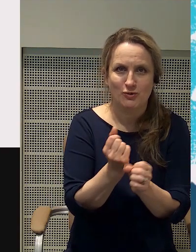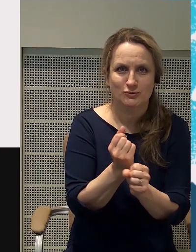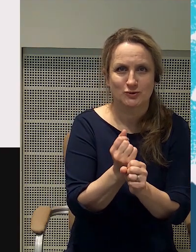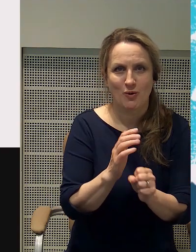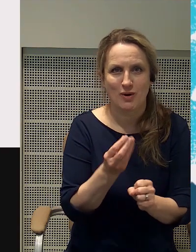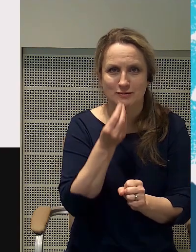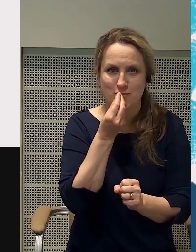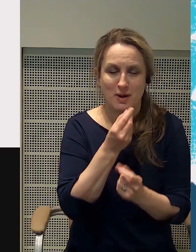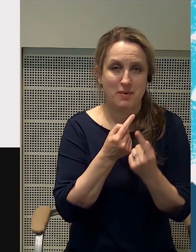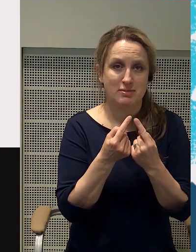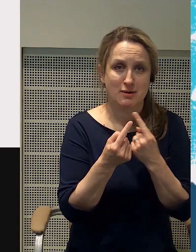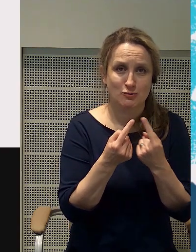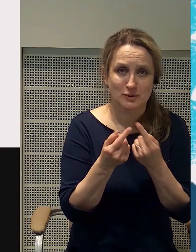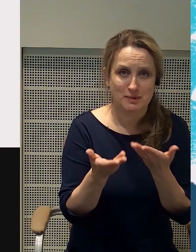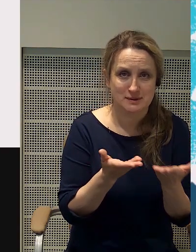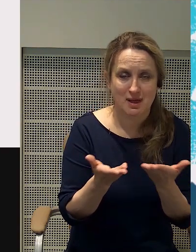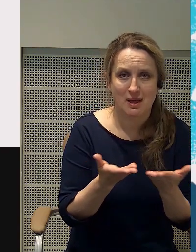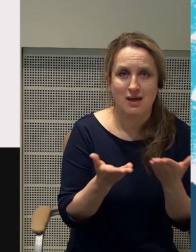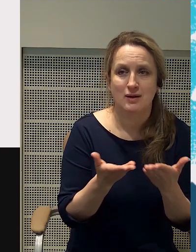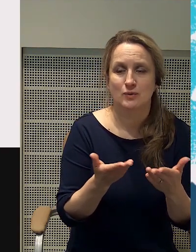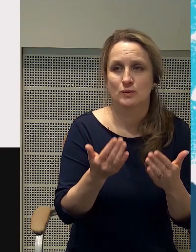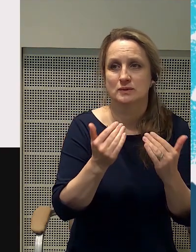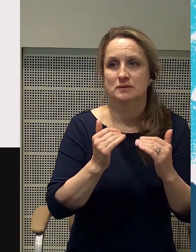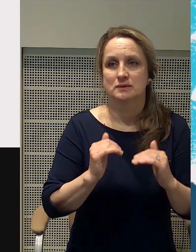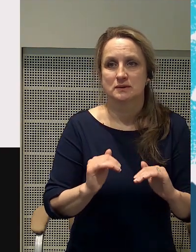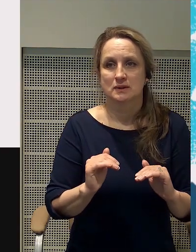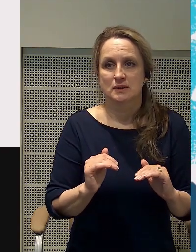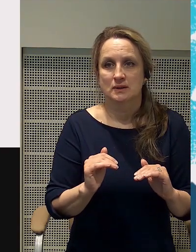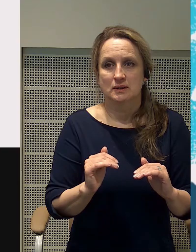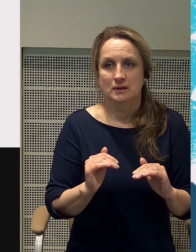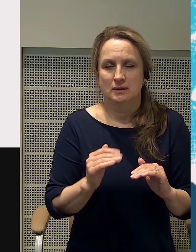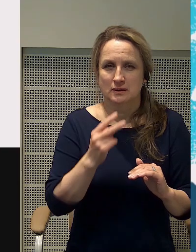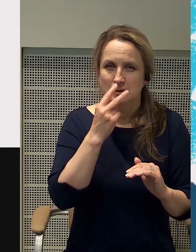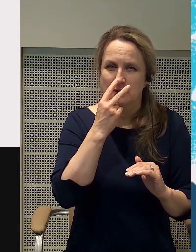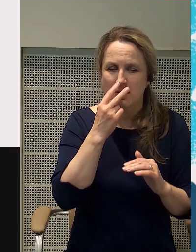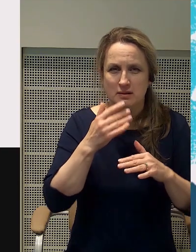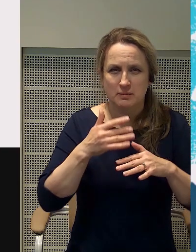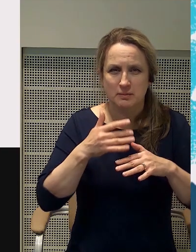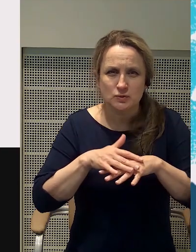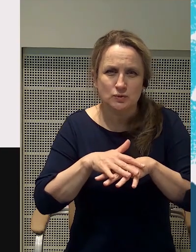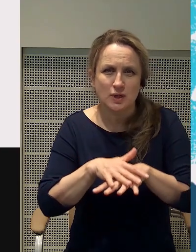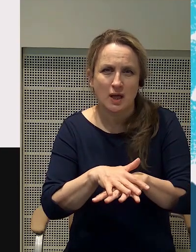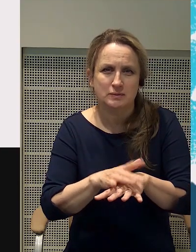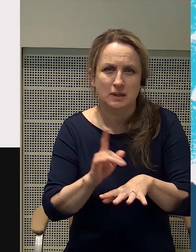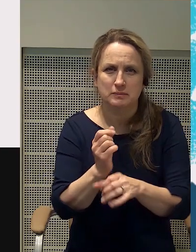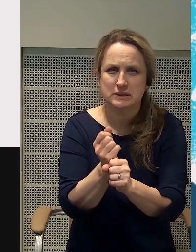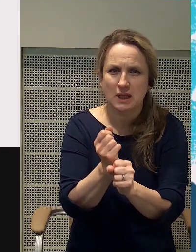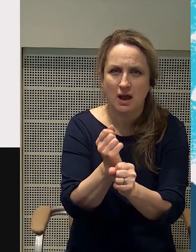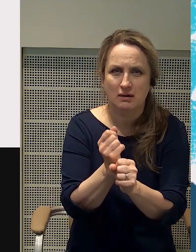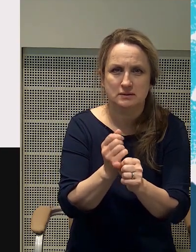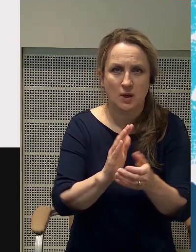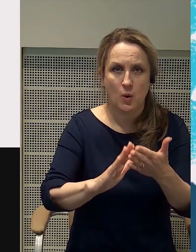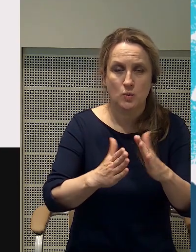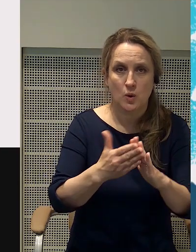groups in what our clients are doing. We also can help in clinical trial protocol design. We can